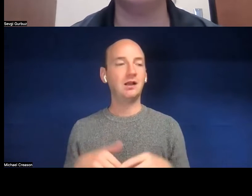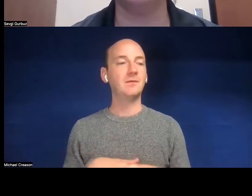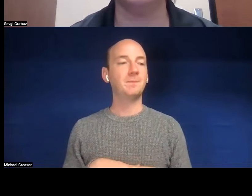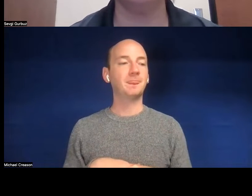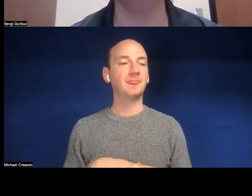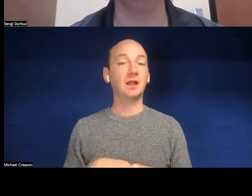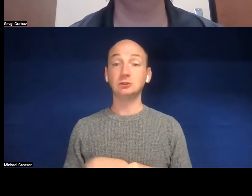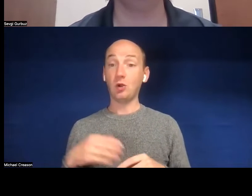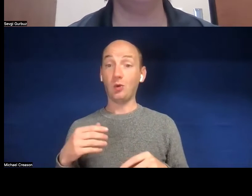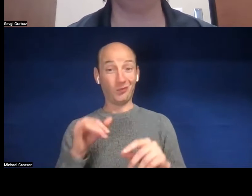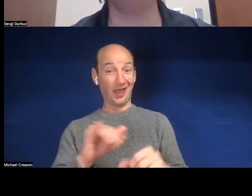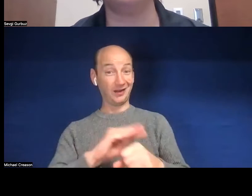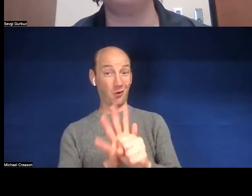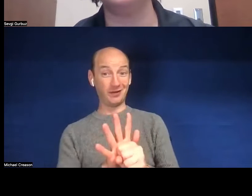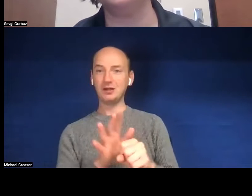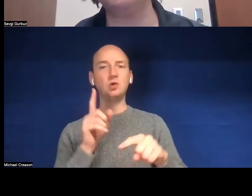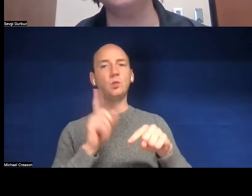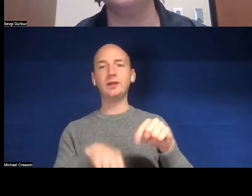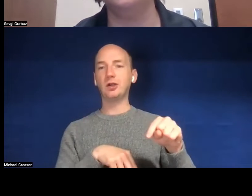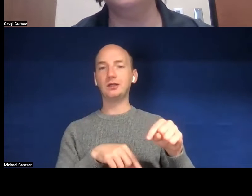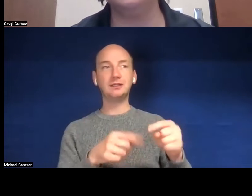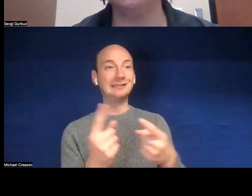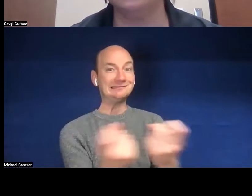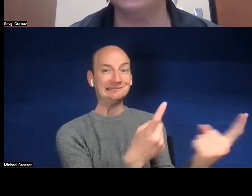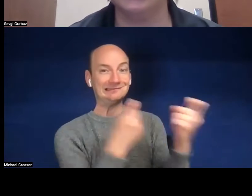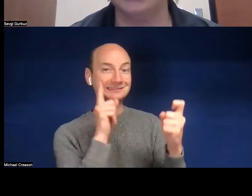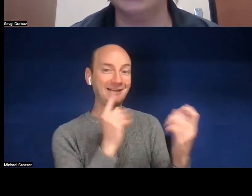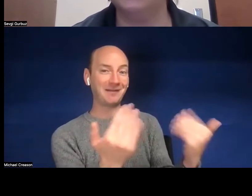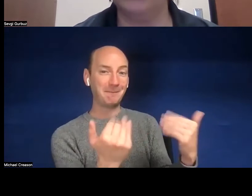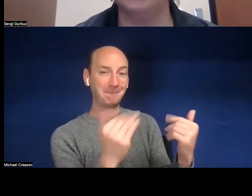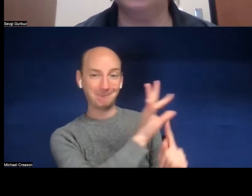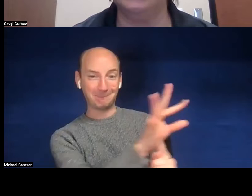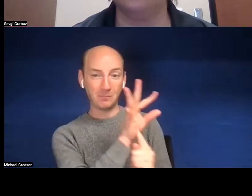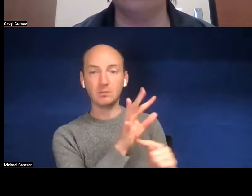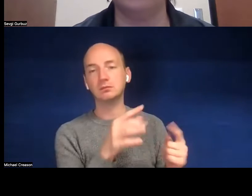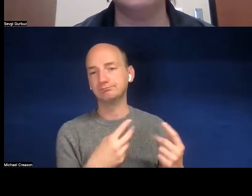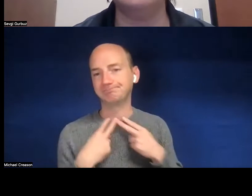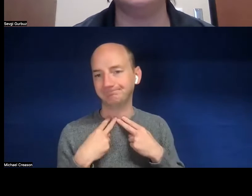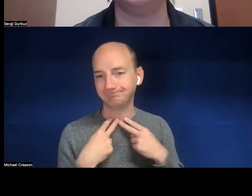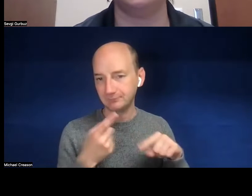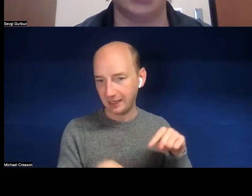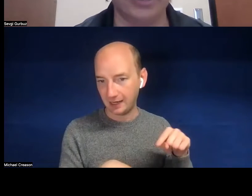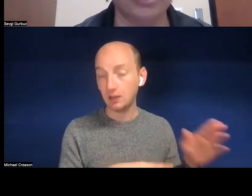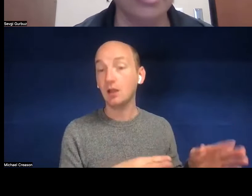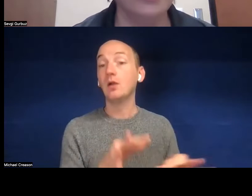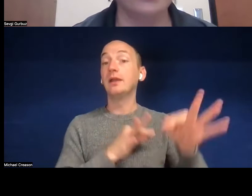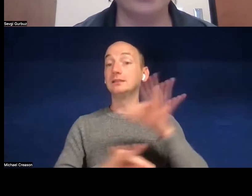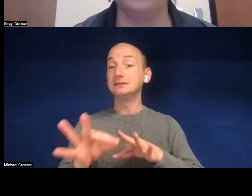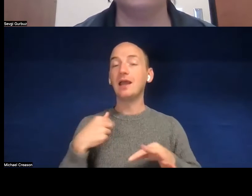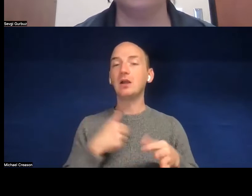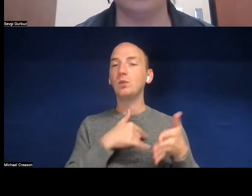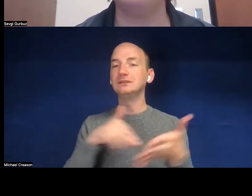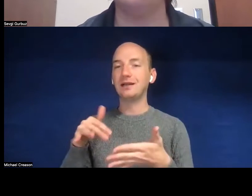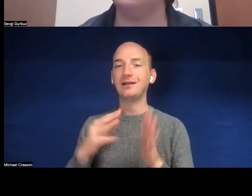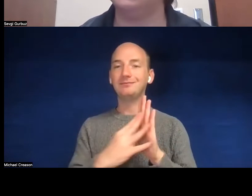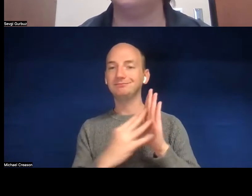out and collect data from deaf participants, we started to study what we call imitation signing. And I